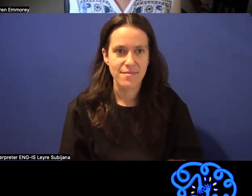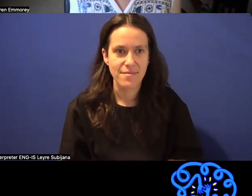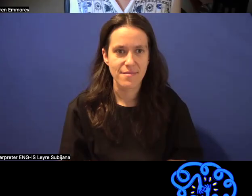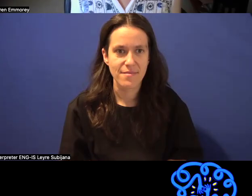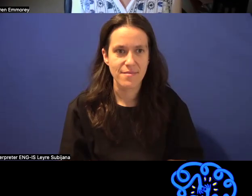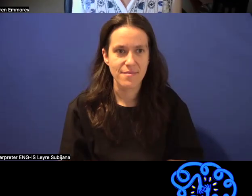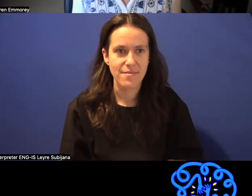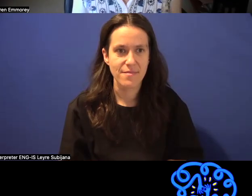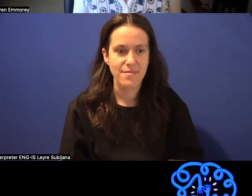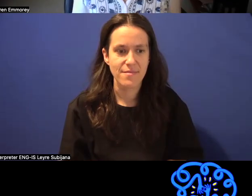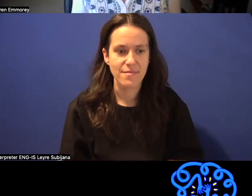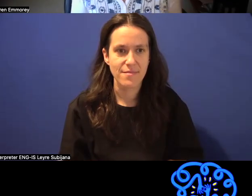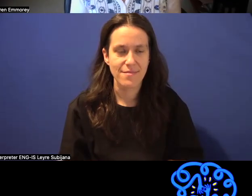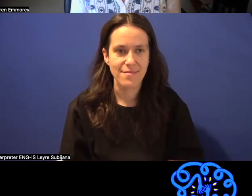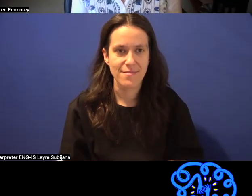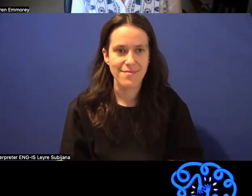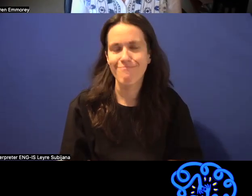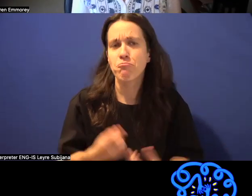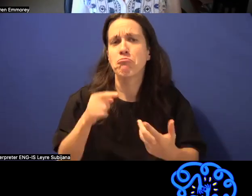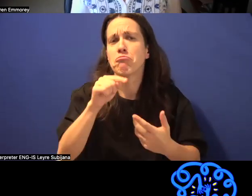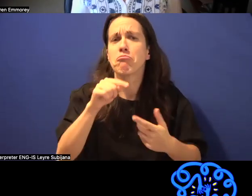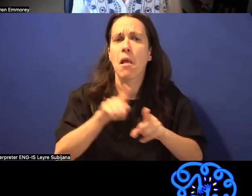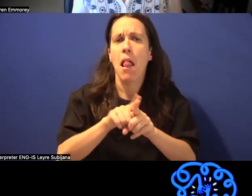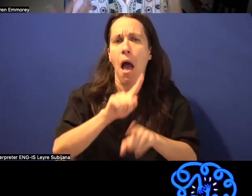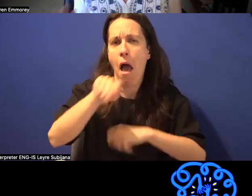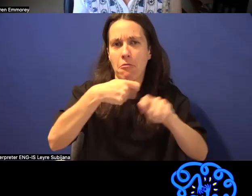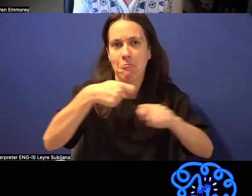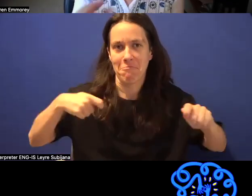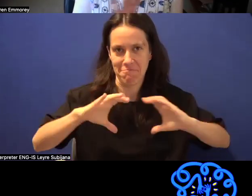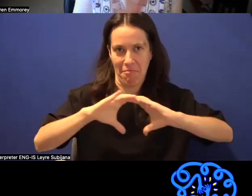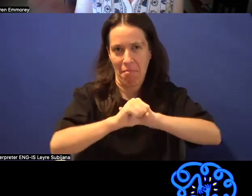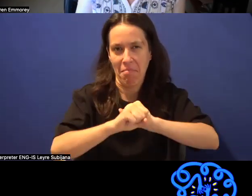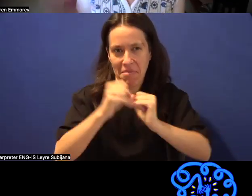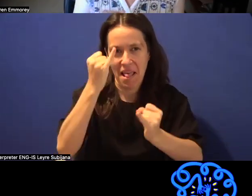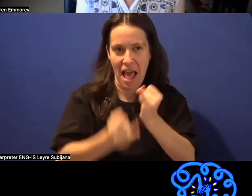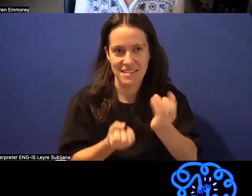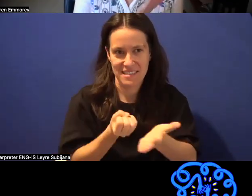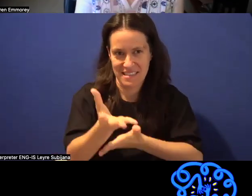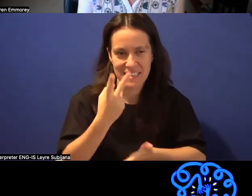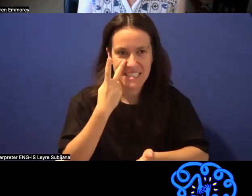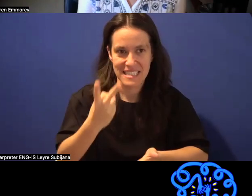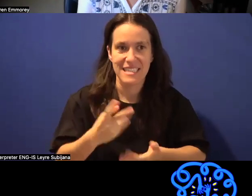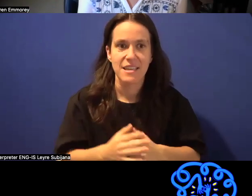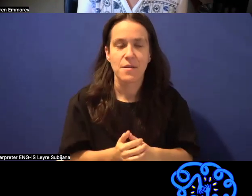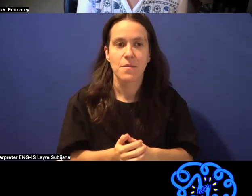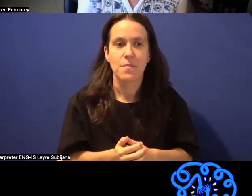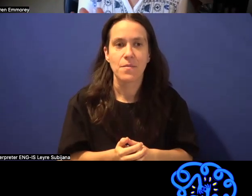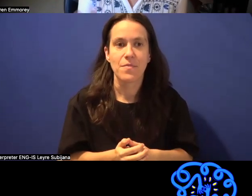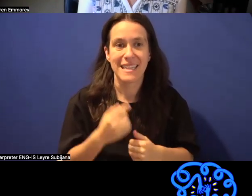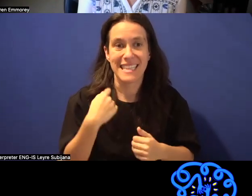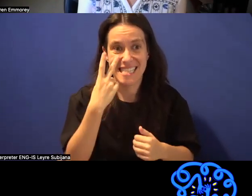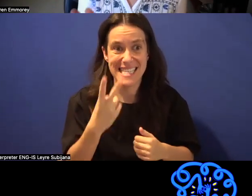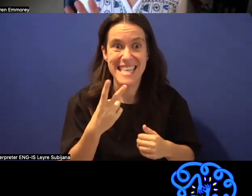and just kind of give you a wrap up, which is that we don't see this even distribution